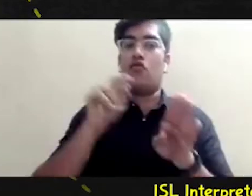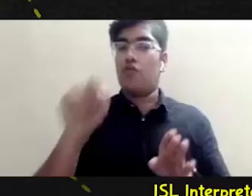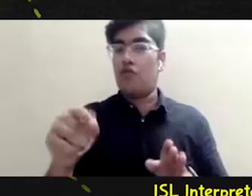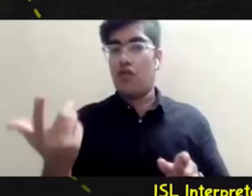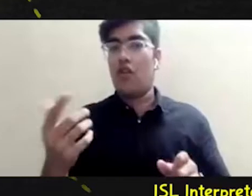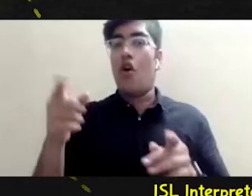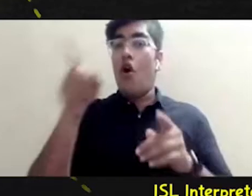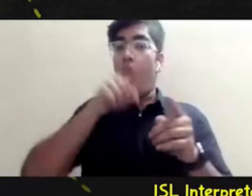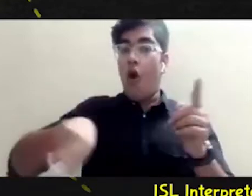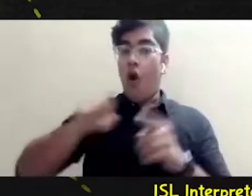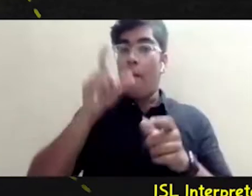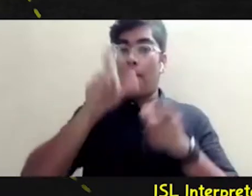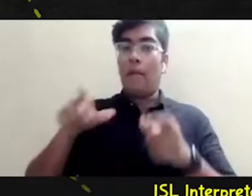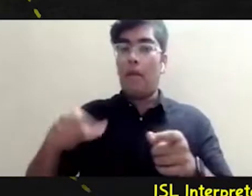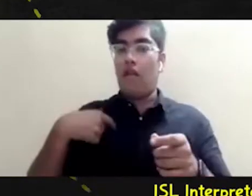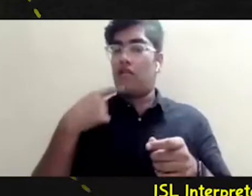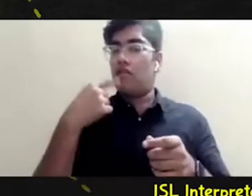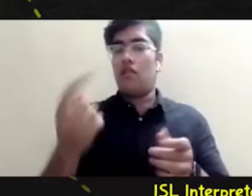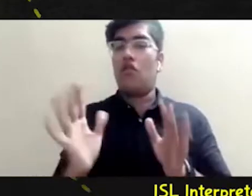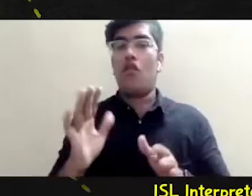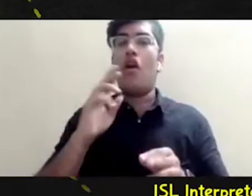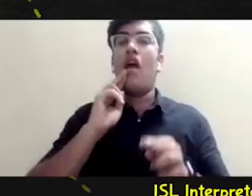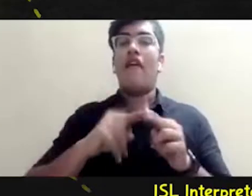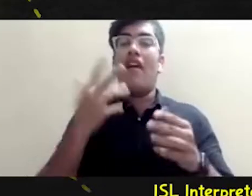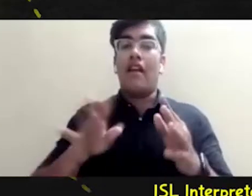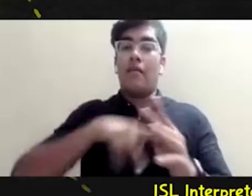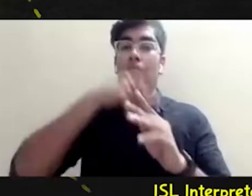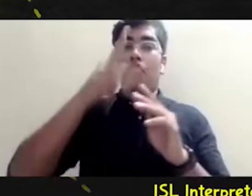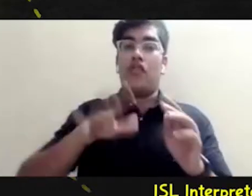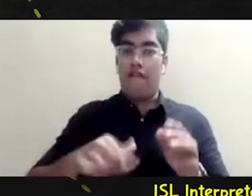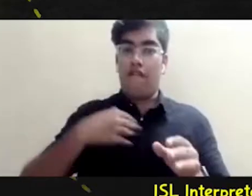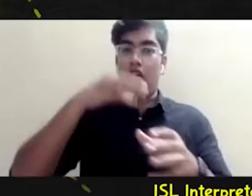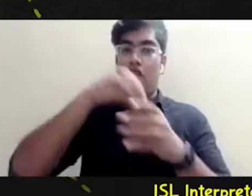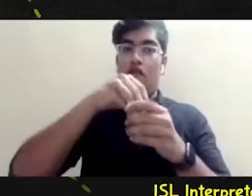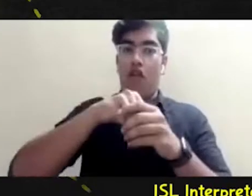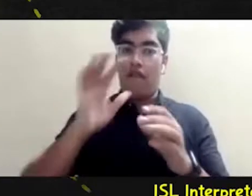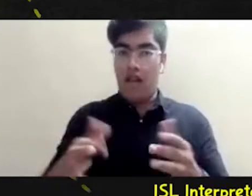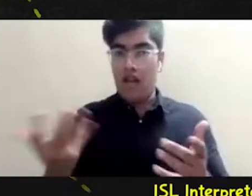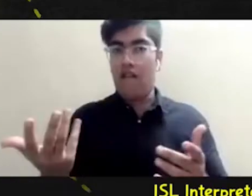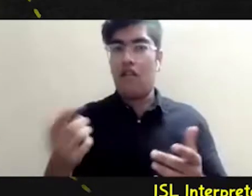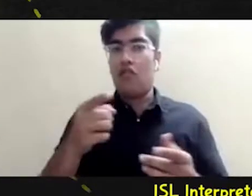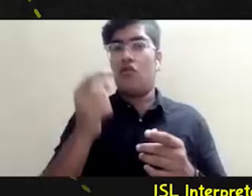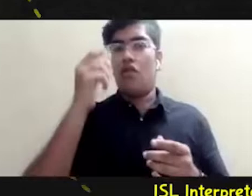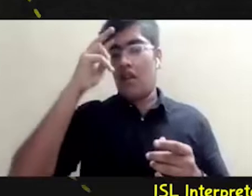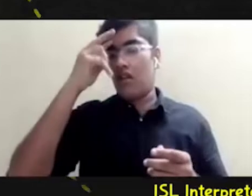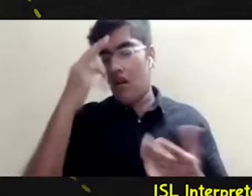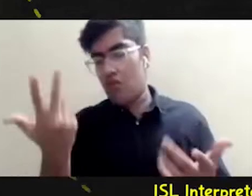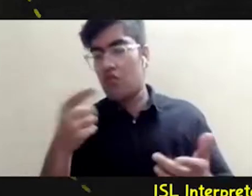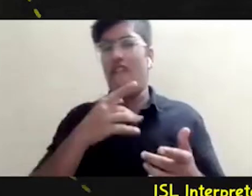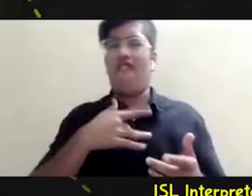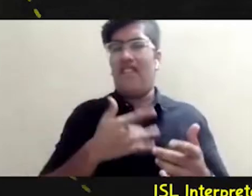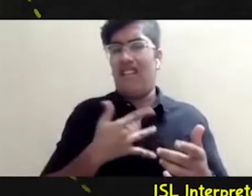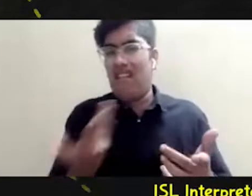but at least for me, for anyone watching, if there's any project that you're involved with, where you have this lingering doubt, a gut feeling, an idea